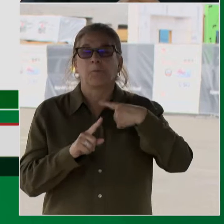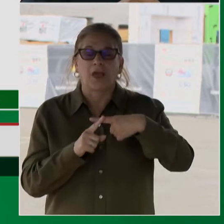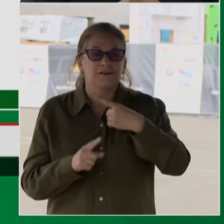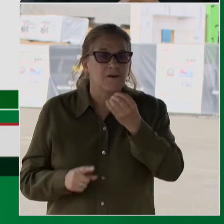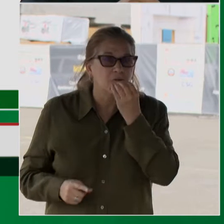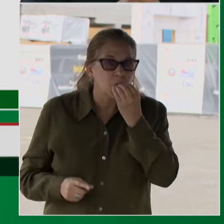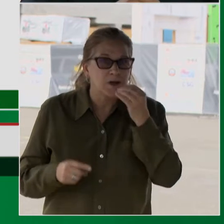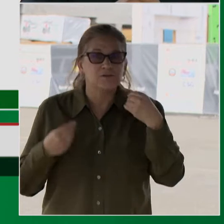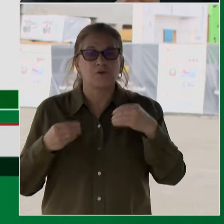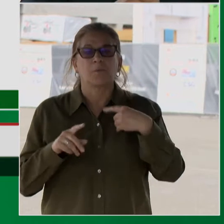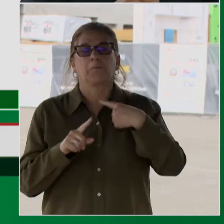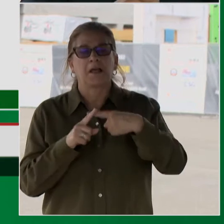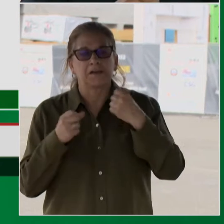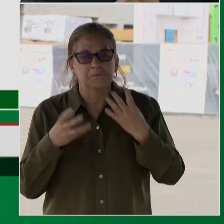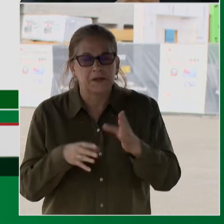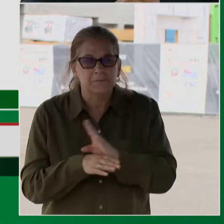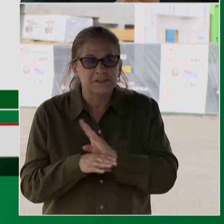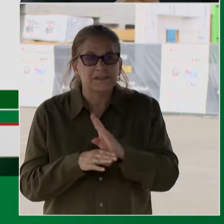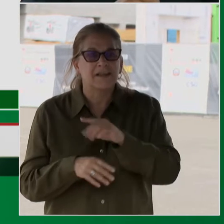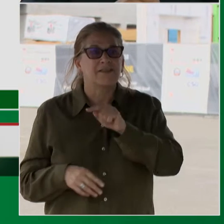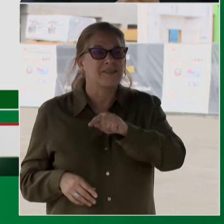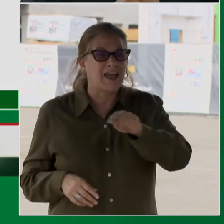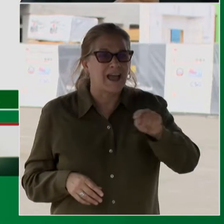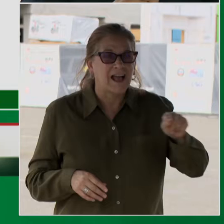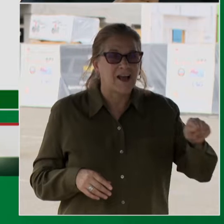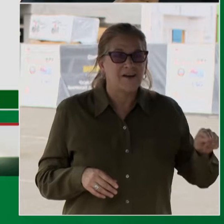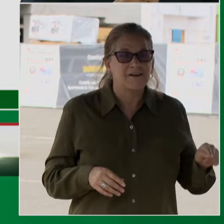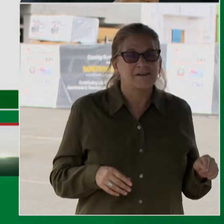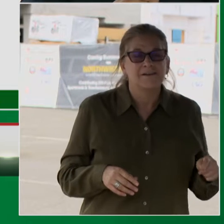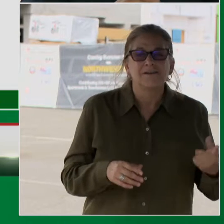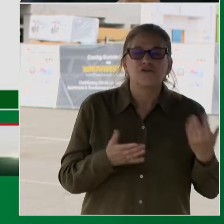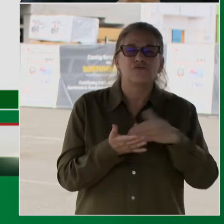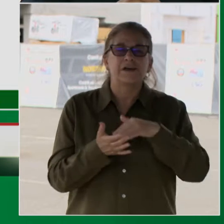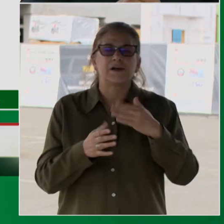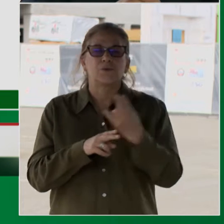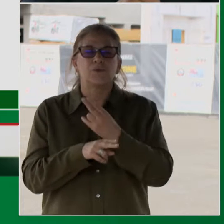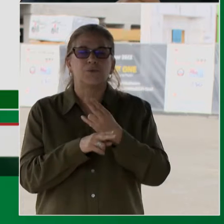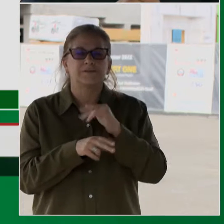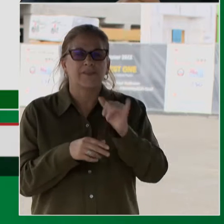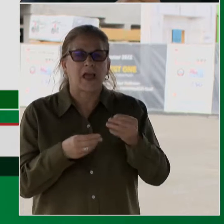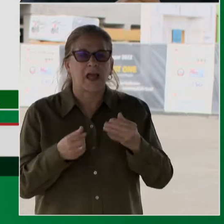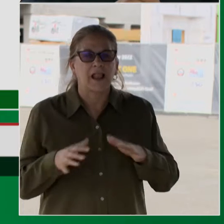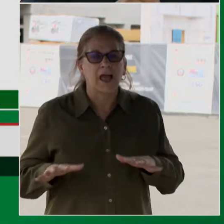amenities, preservation and adaptive reuse of historic assets, a new 6-acre